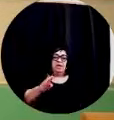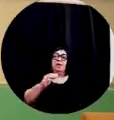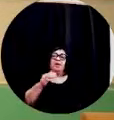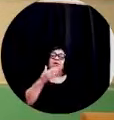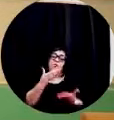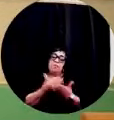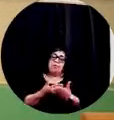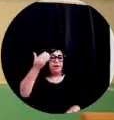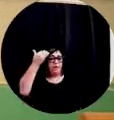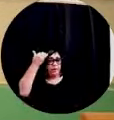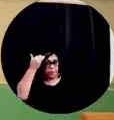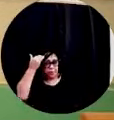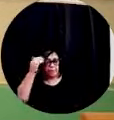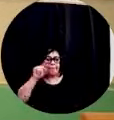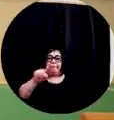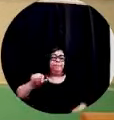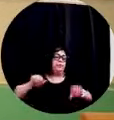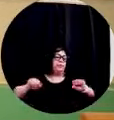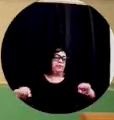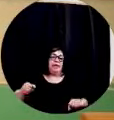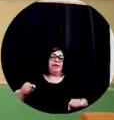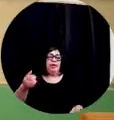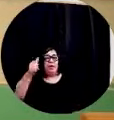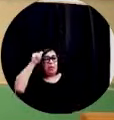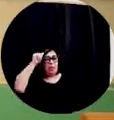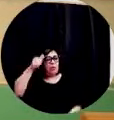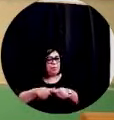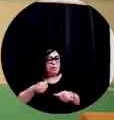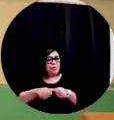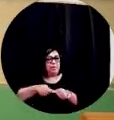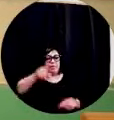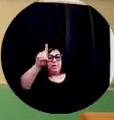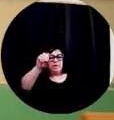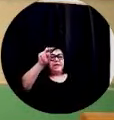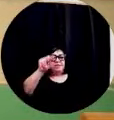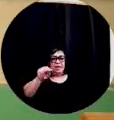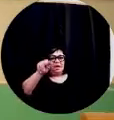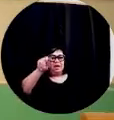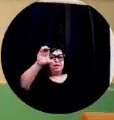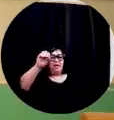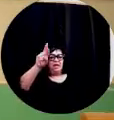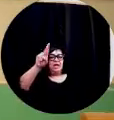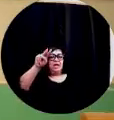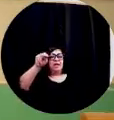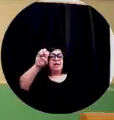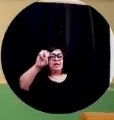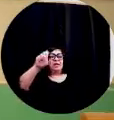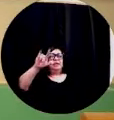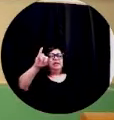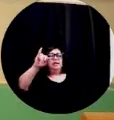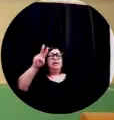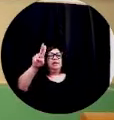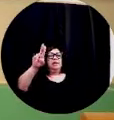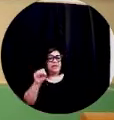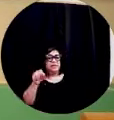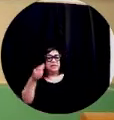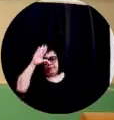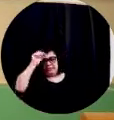Cornelius. Come on, work with me. Most of you may remember the late Don Cornelius. He was